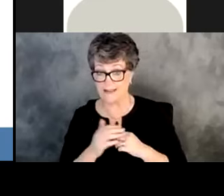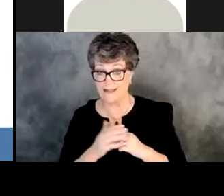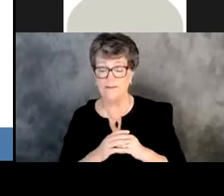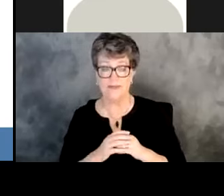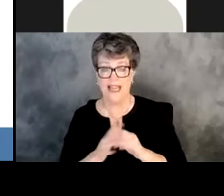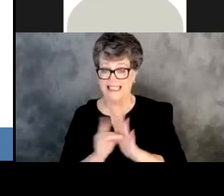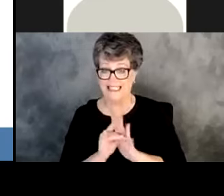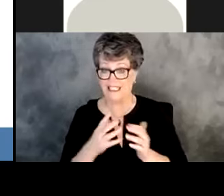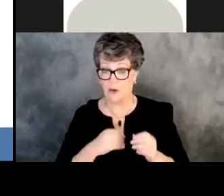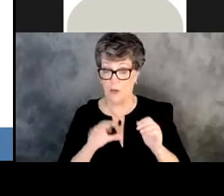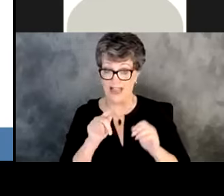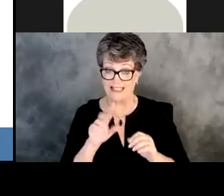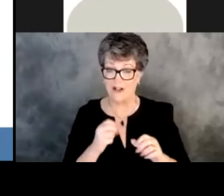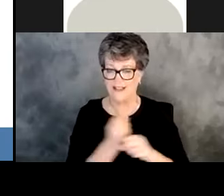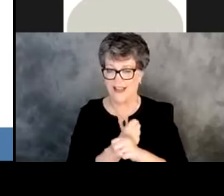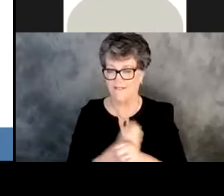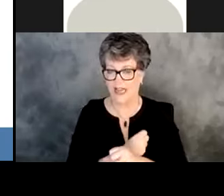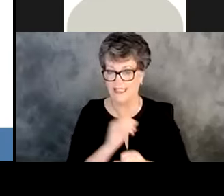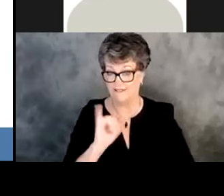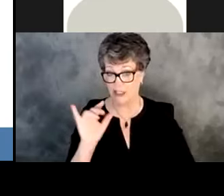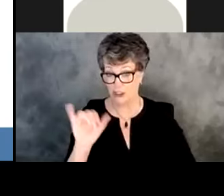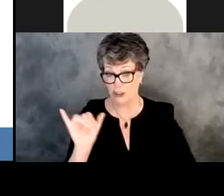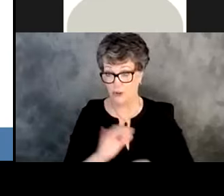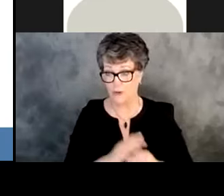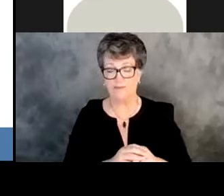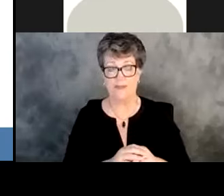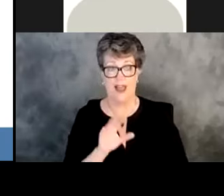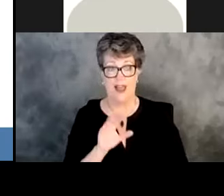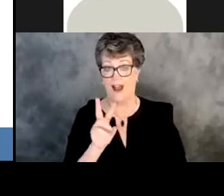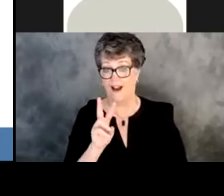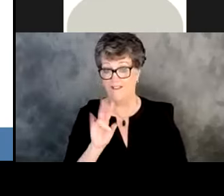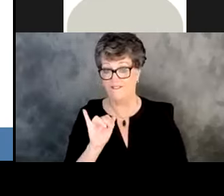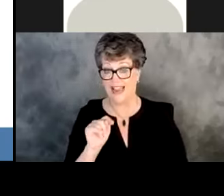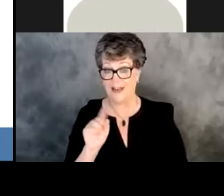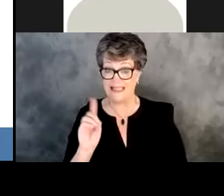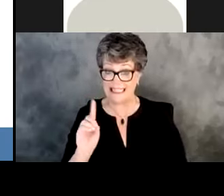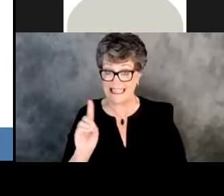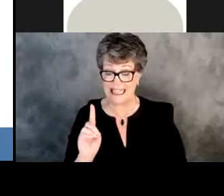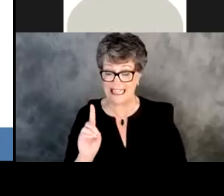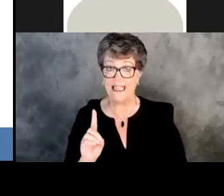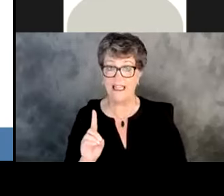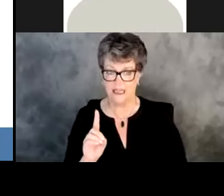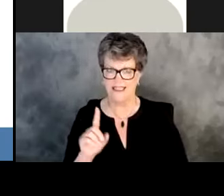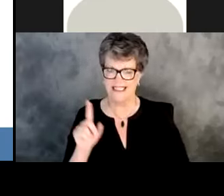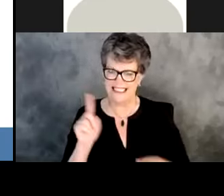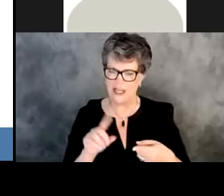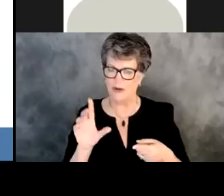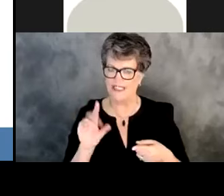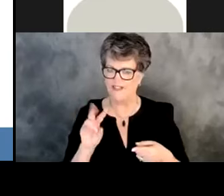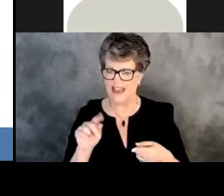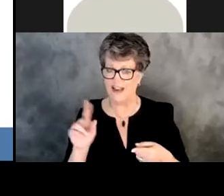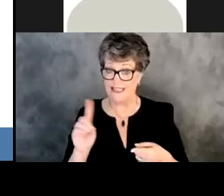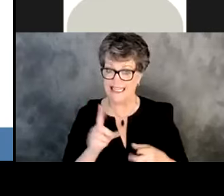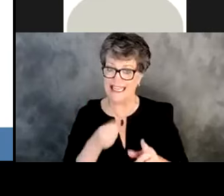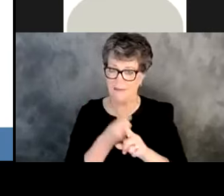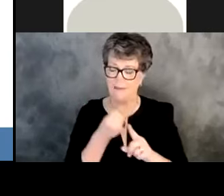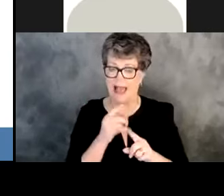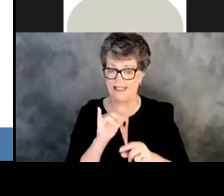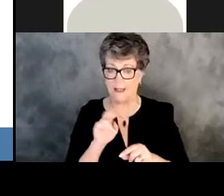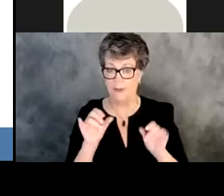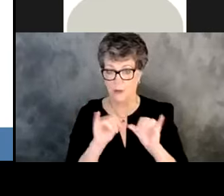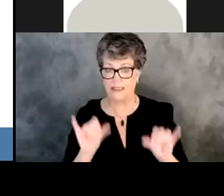blood cells that fight infection. Vitamin D is important. There are a lot of studies that show decreased vitamin D impacting the immune